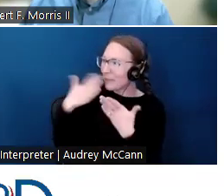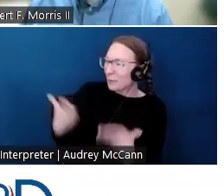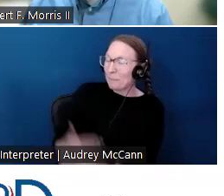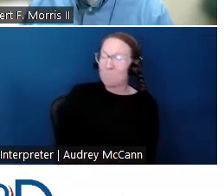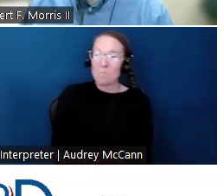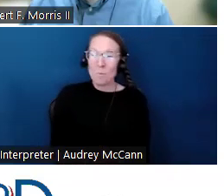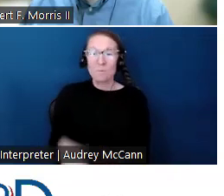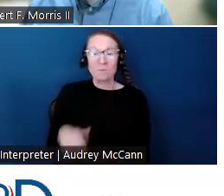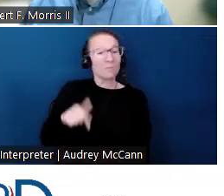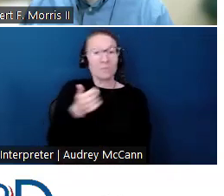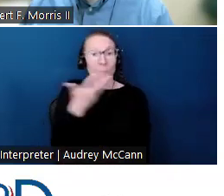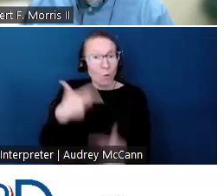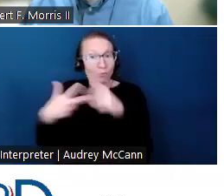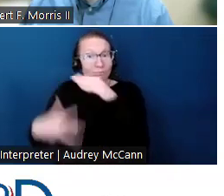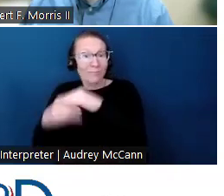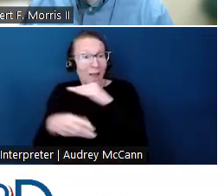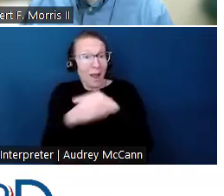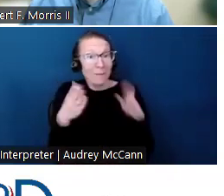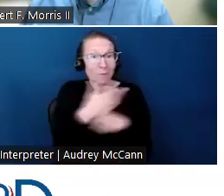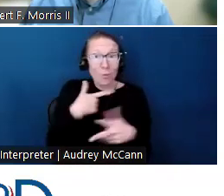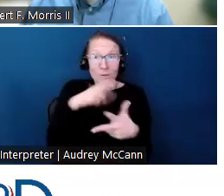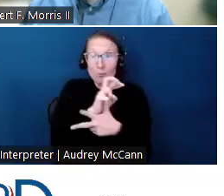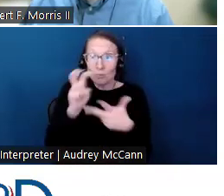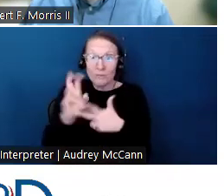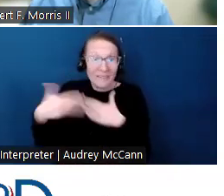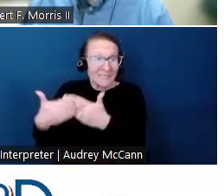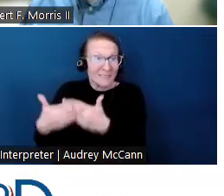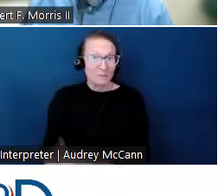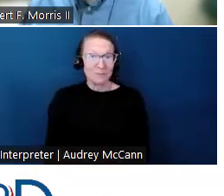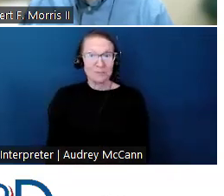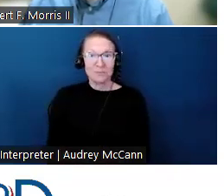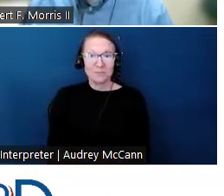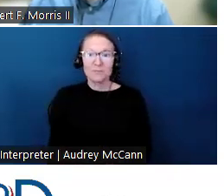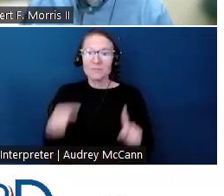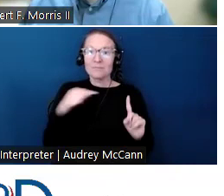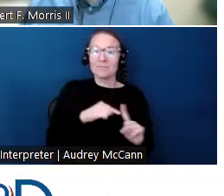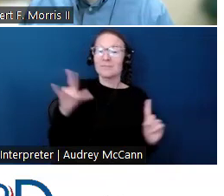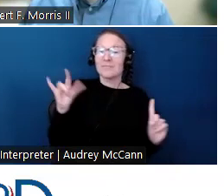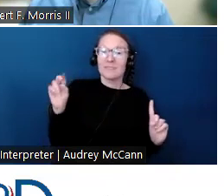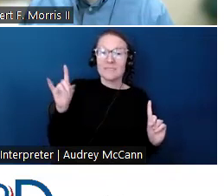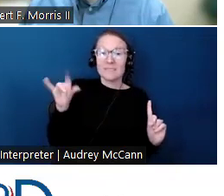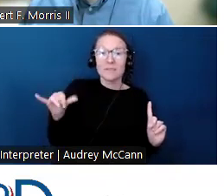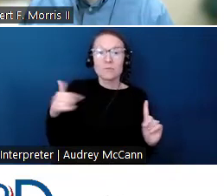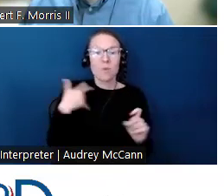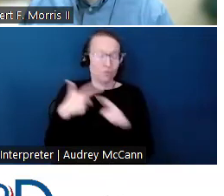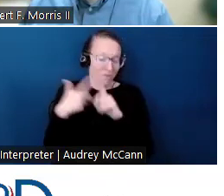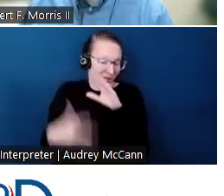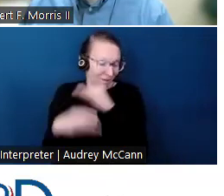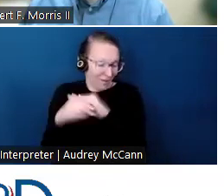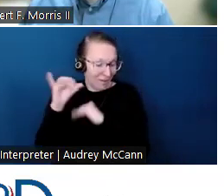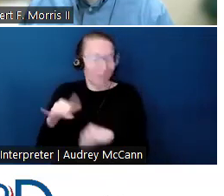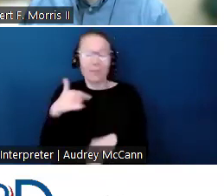Anyone else have anything to add before we get ready to move on? I was going to add that we've worked with just,